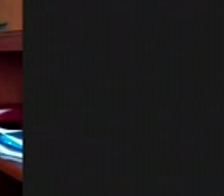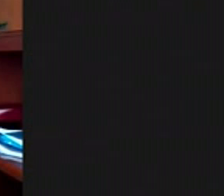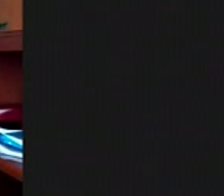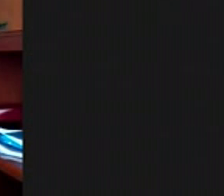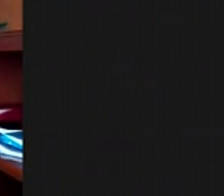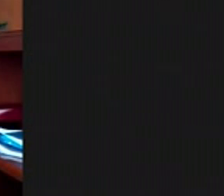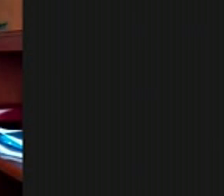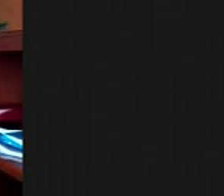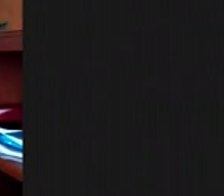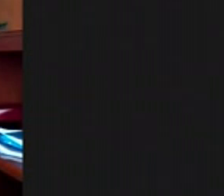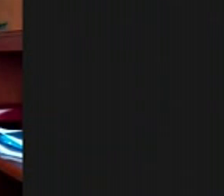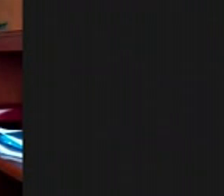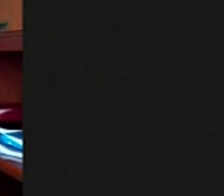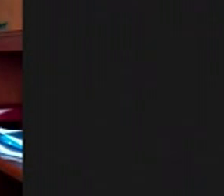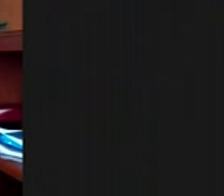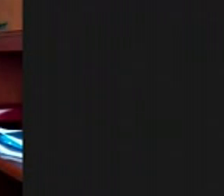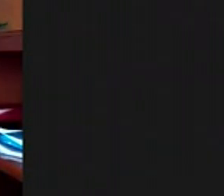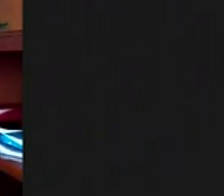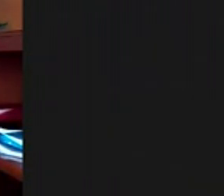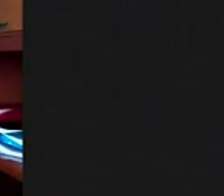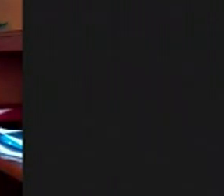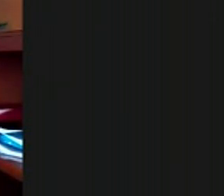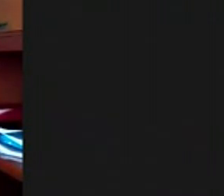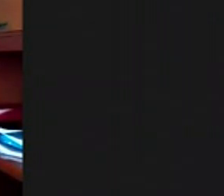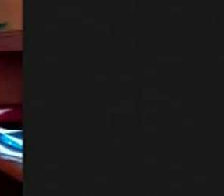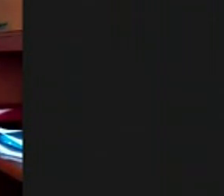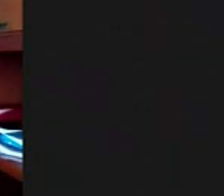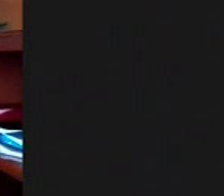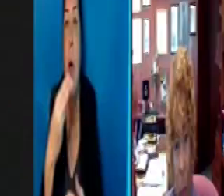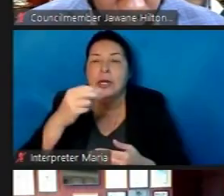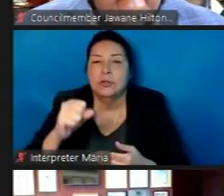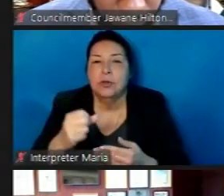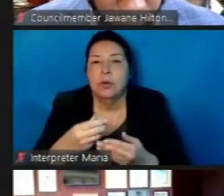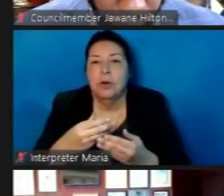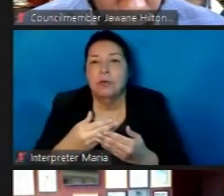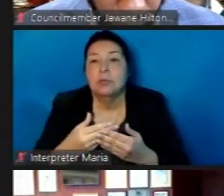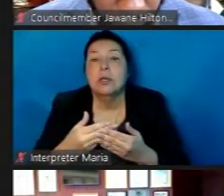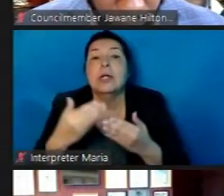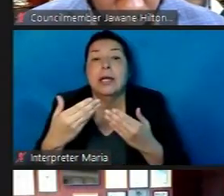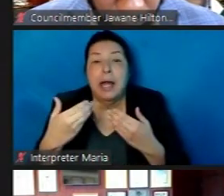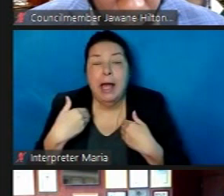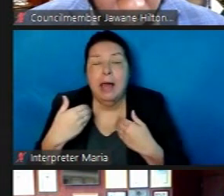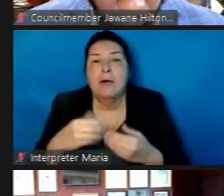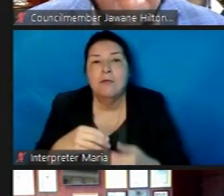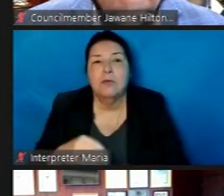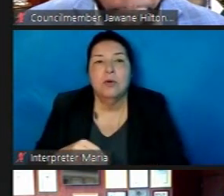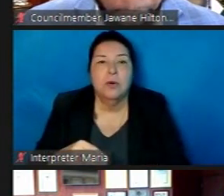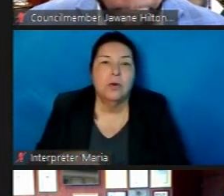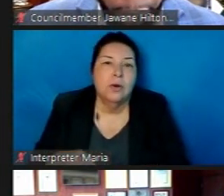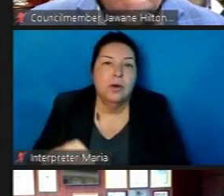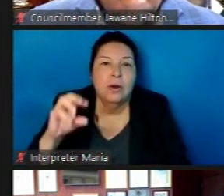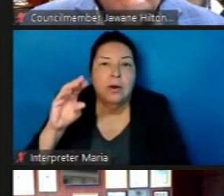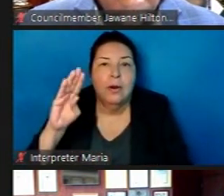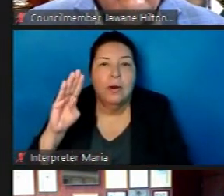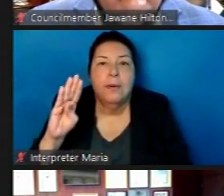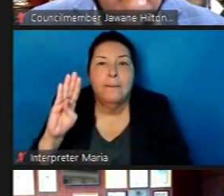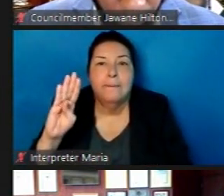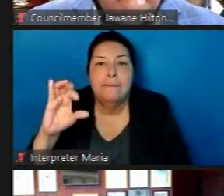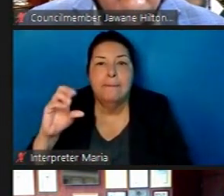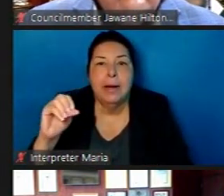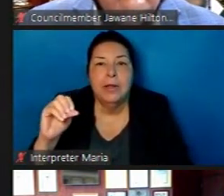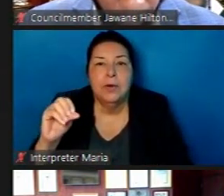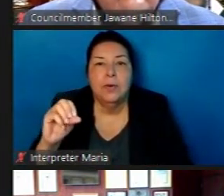to receive her BS in biomedical engineering from the University of Southern California. She obtained